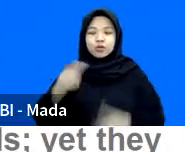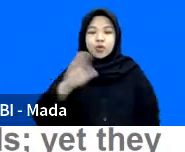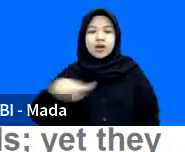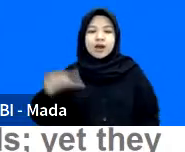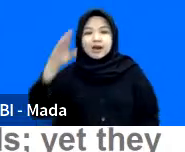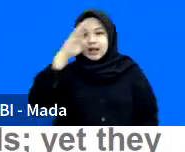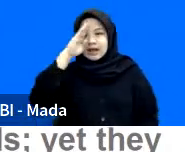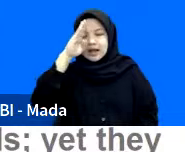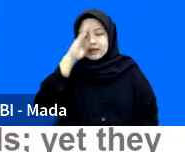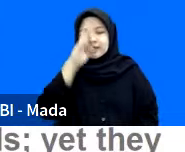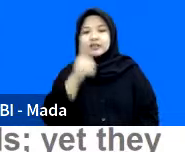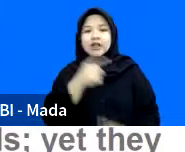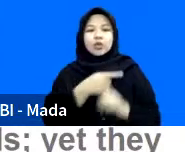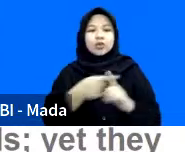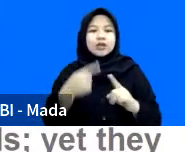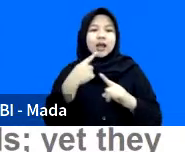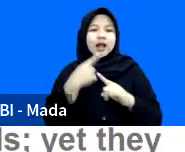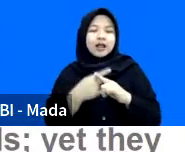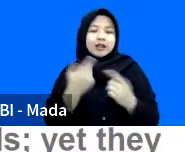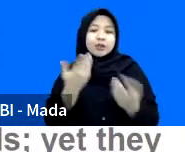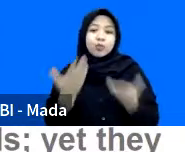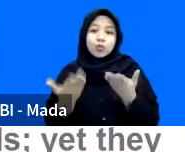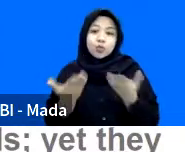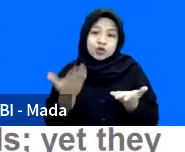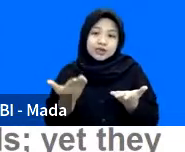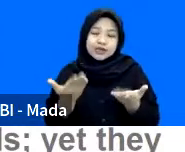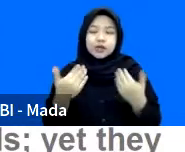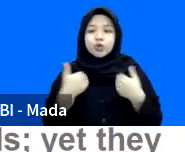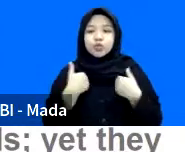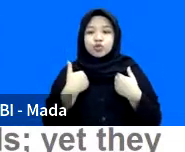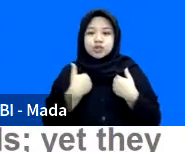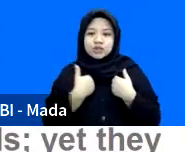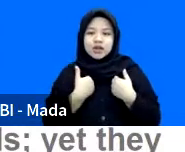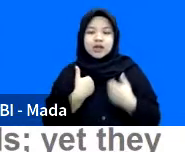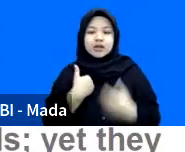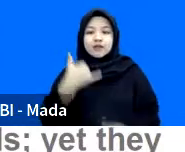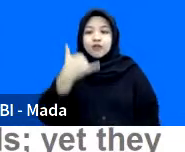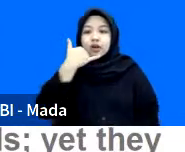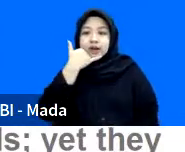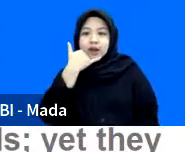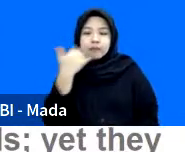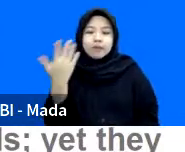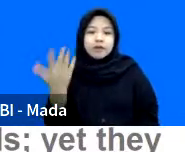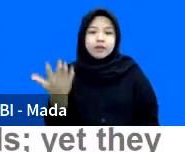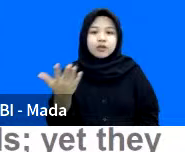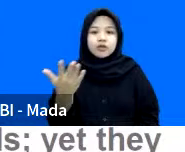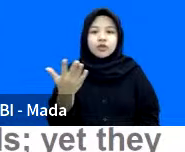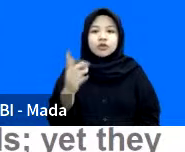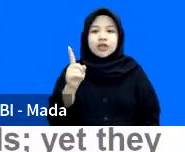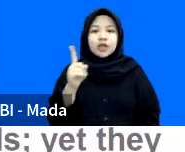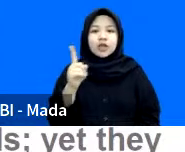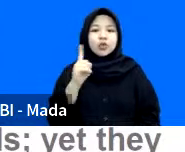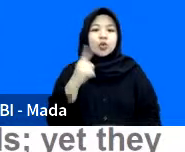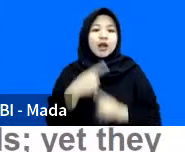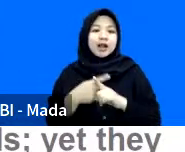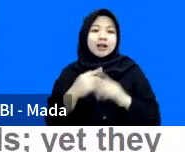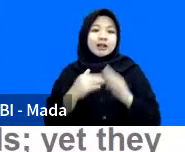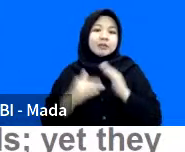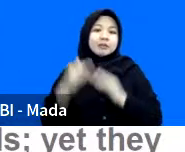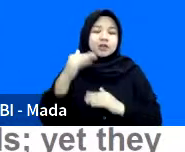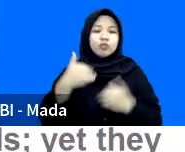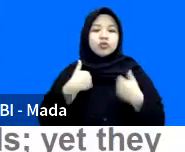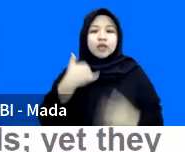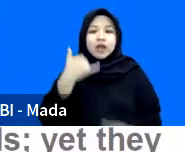phone and 1.8 times more likely to own a smartphone than girls. And when we look across